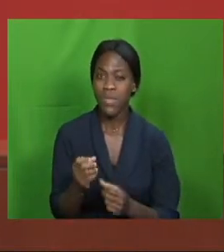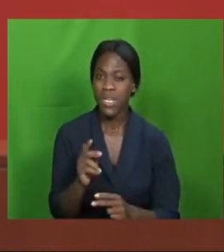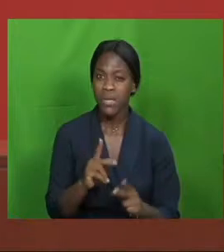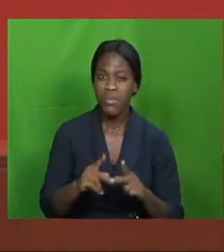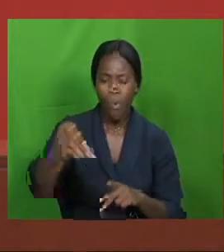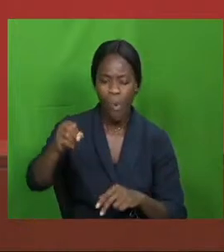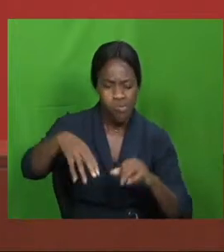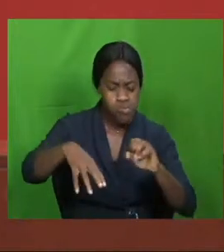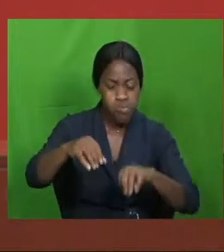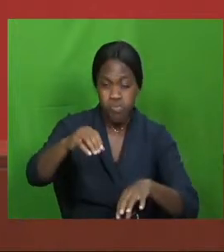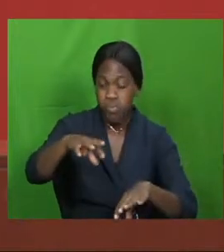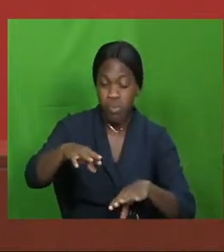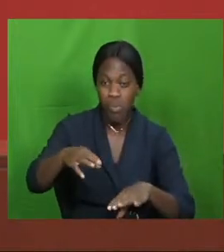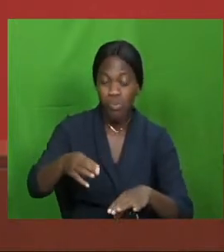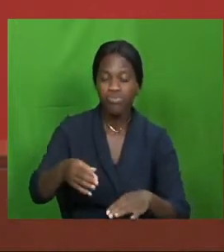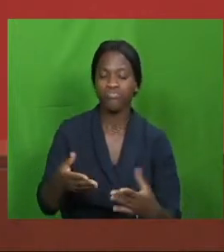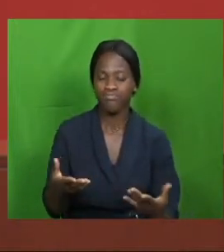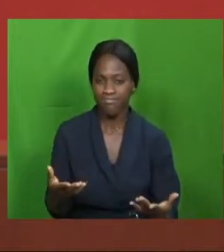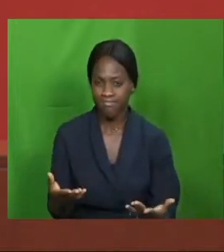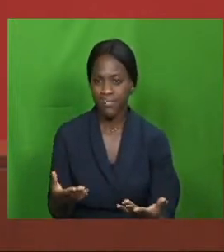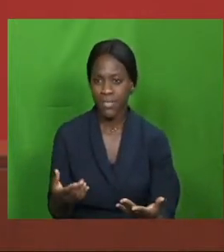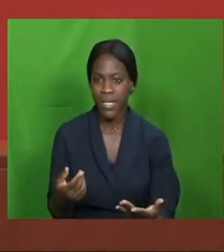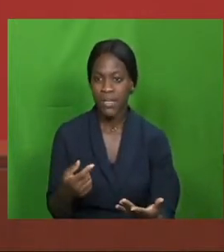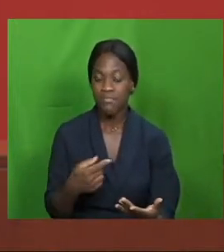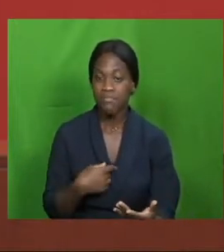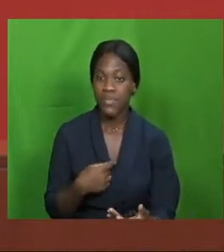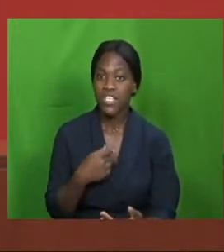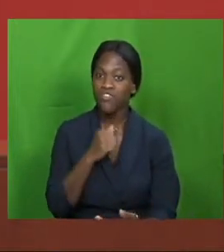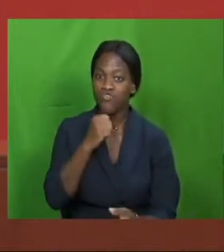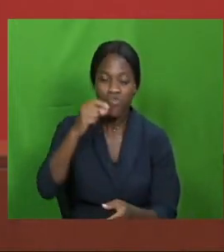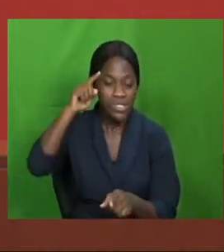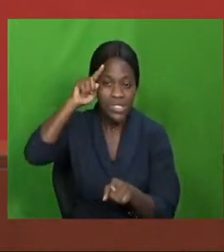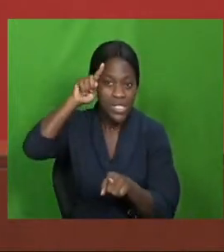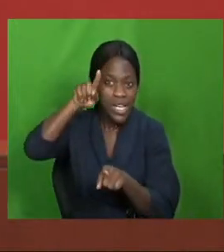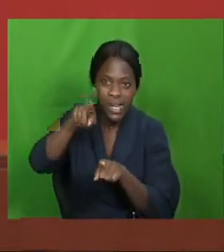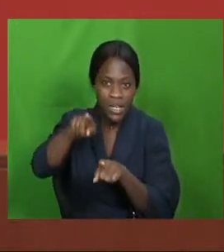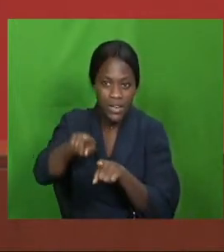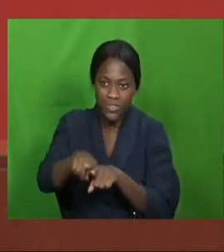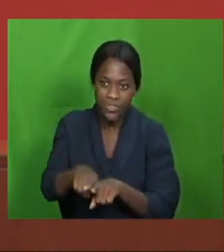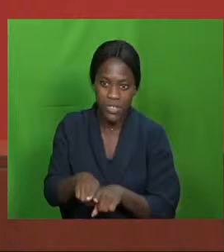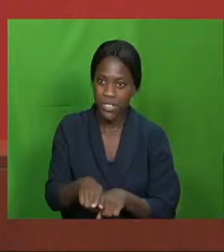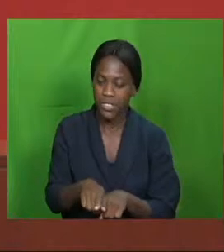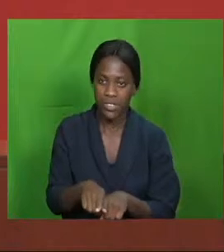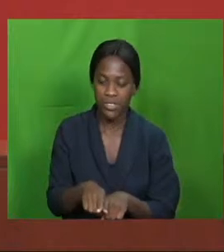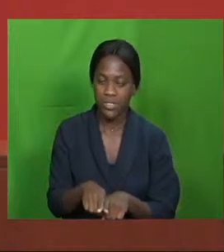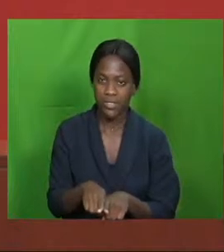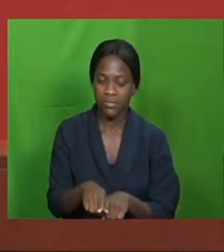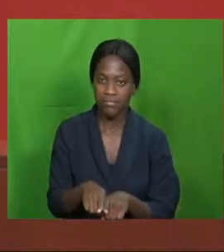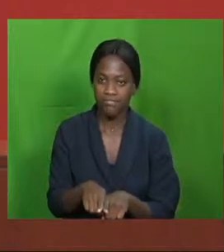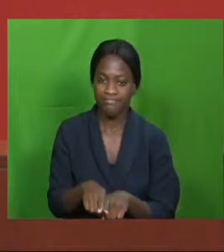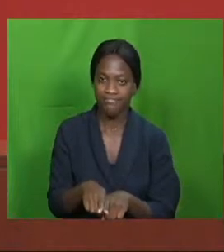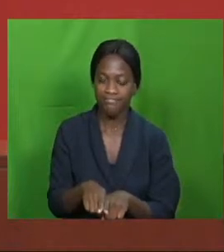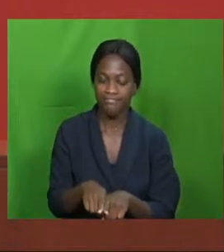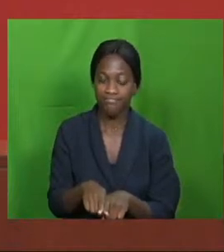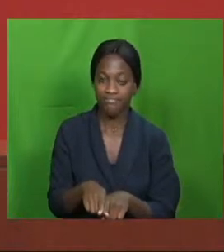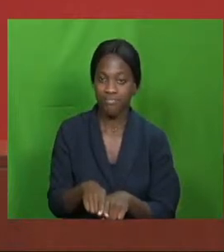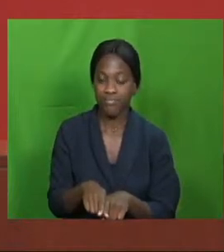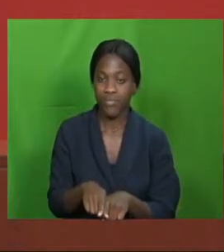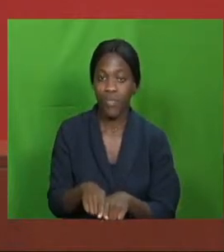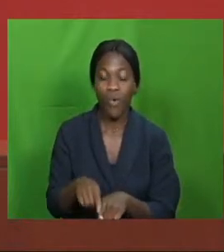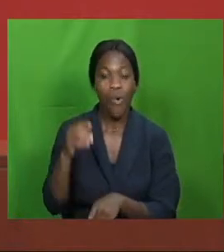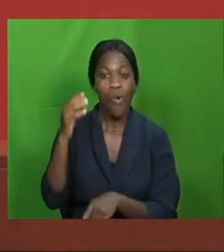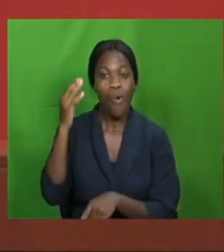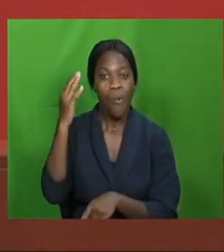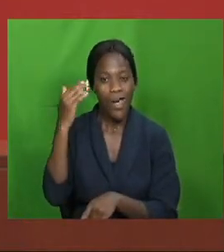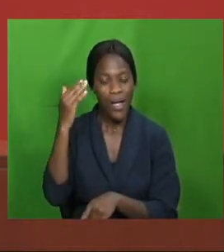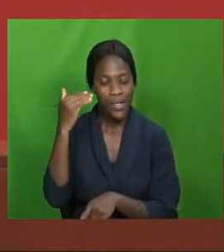matter. I totally disagree with this school of thought because it is